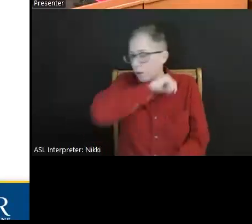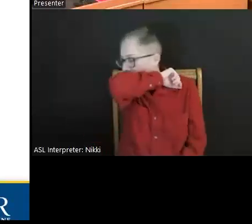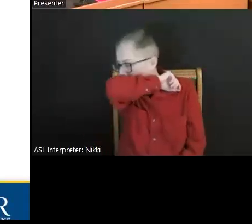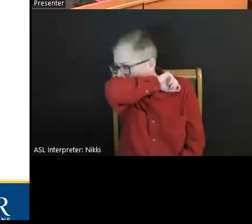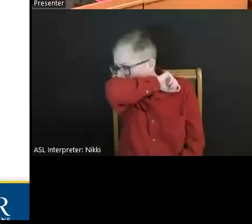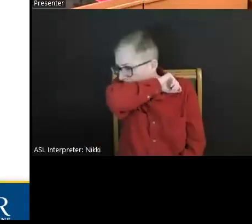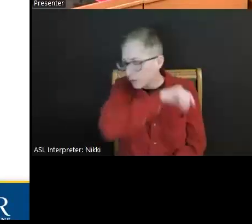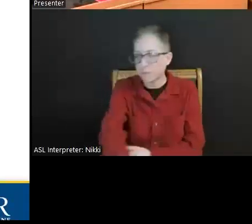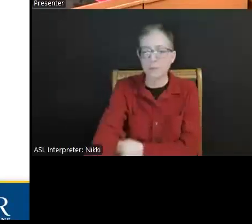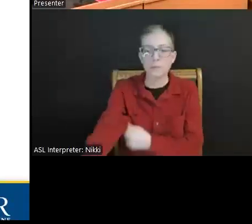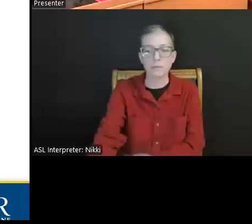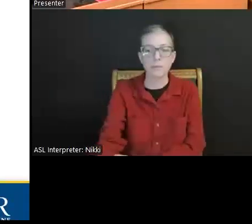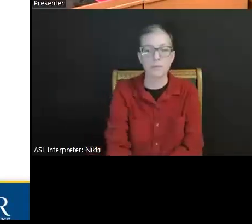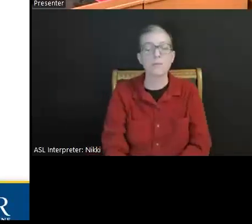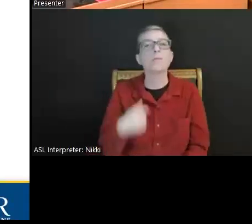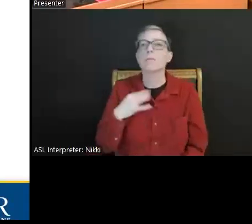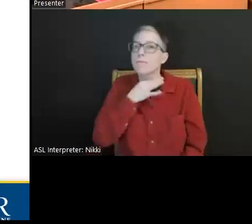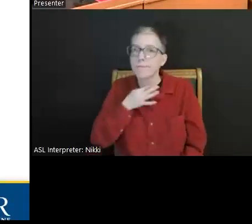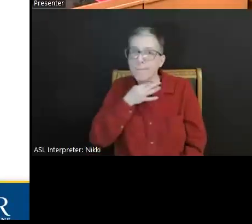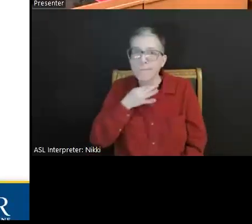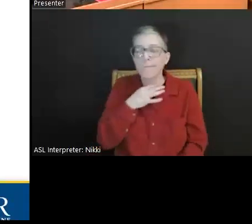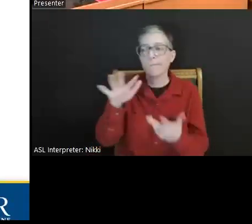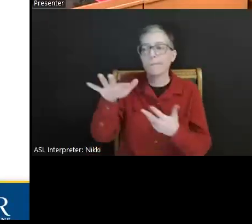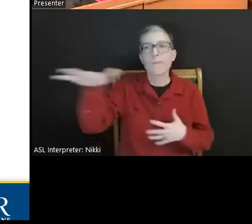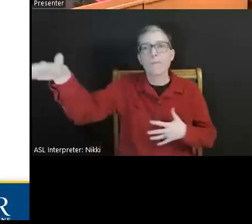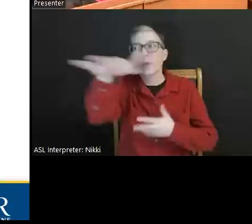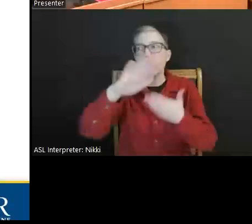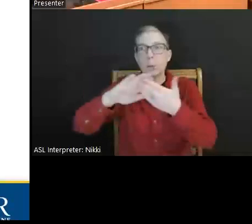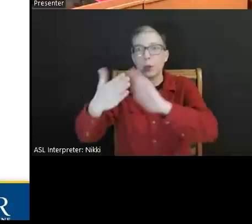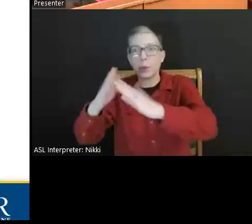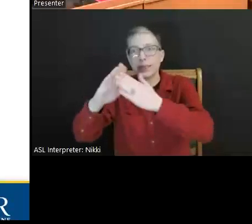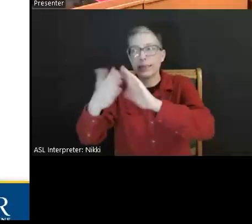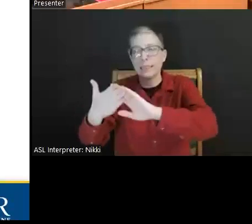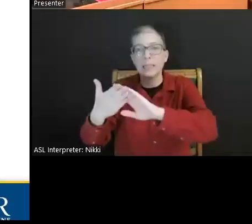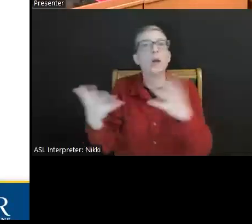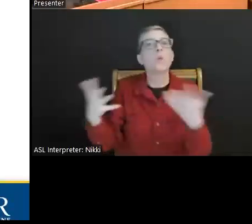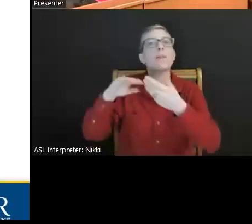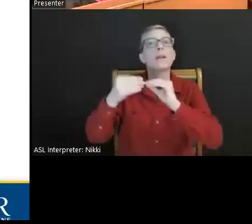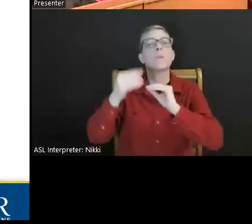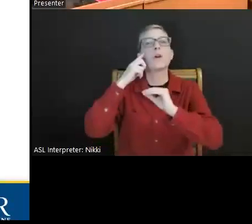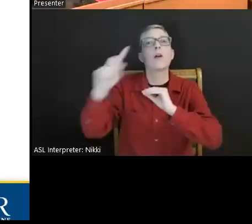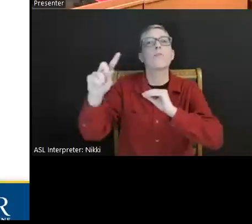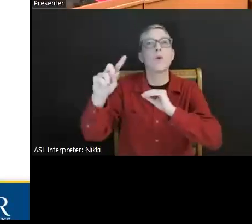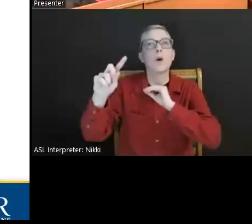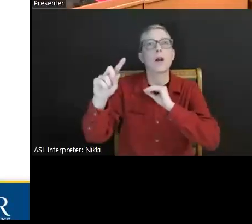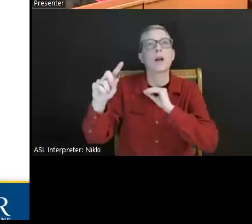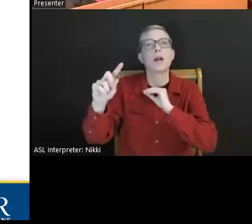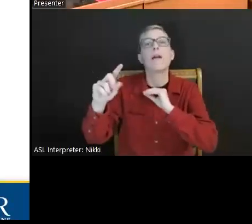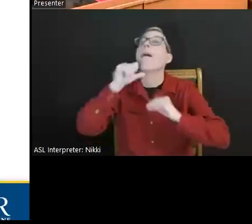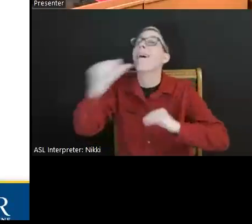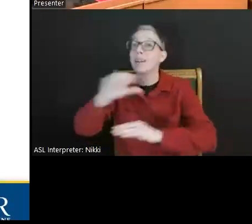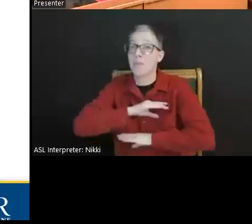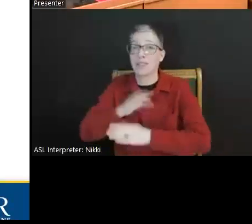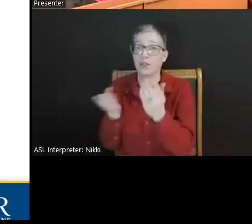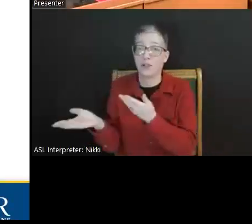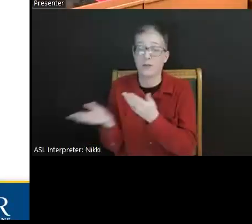what would be the number in the community of people with unmet services that, given a limited